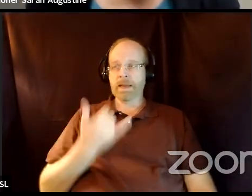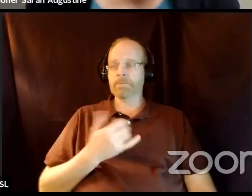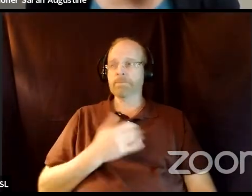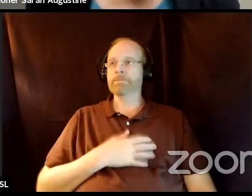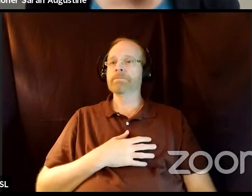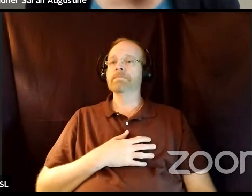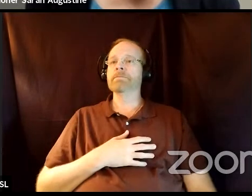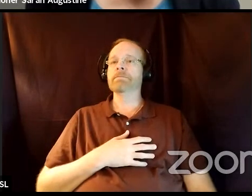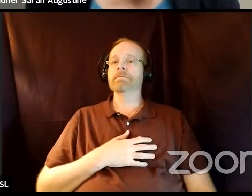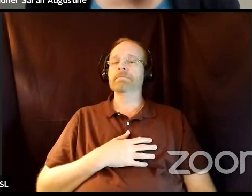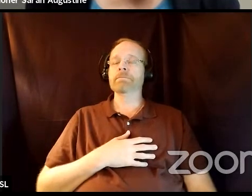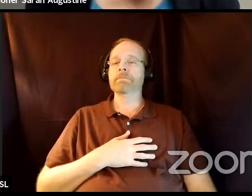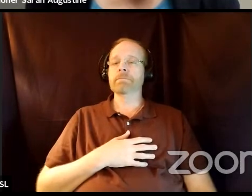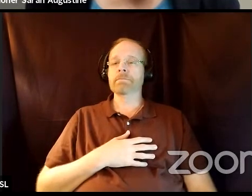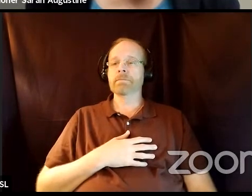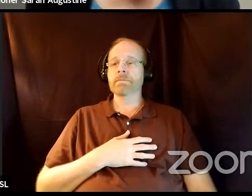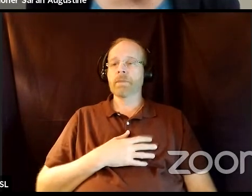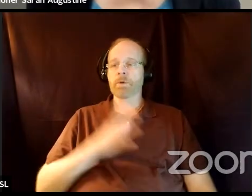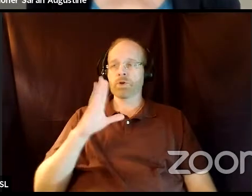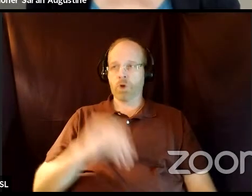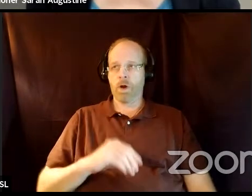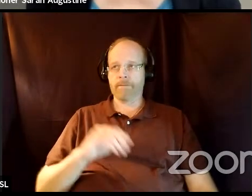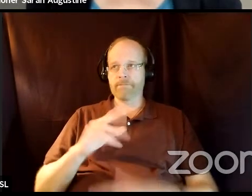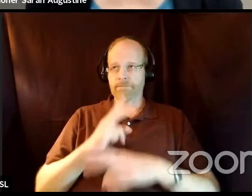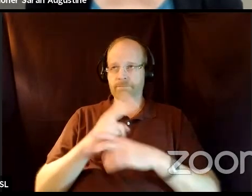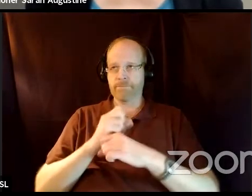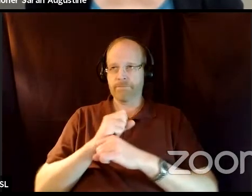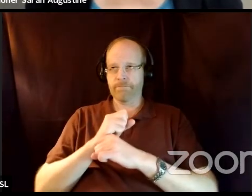Let me get the video off.